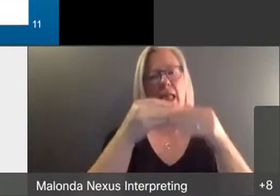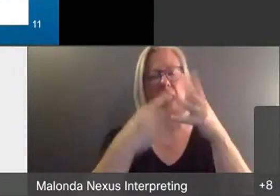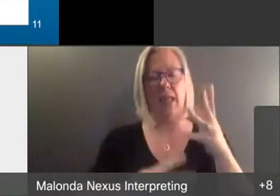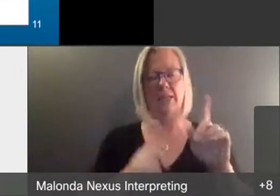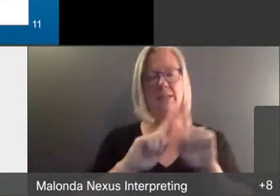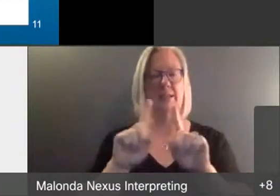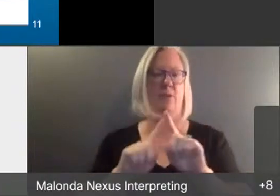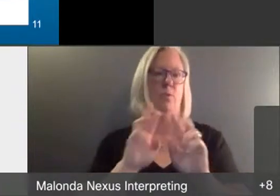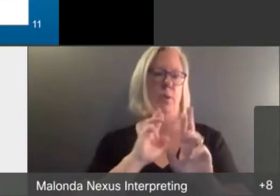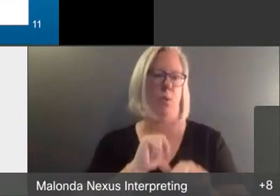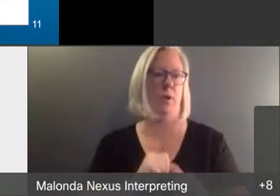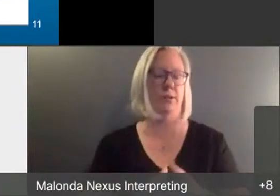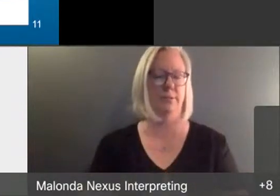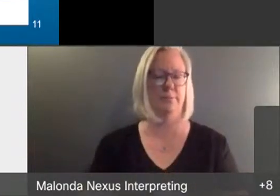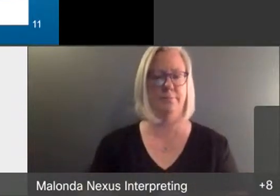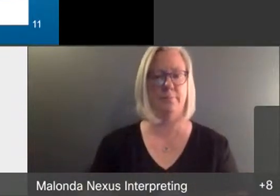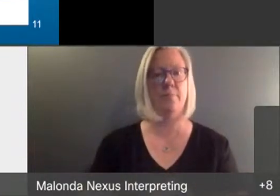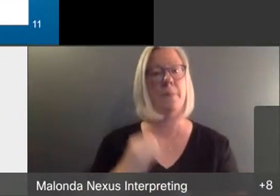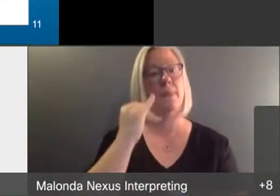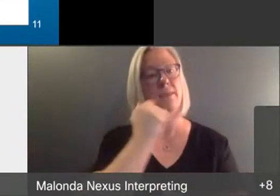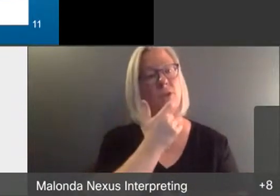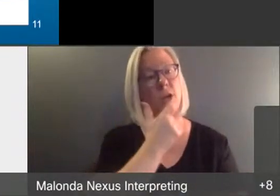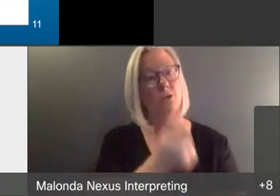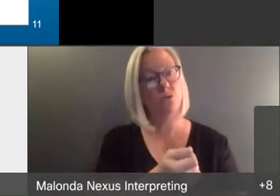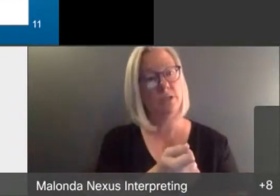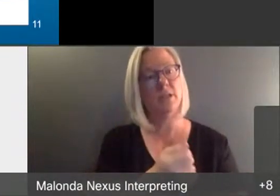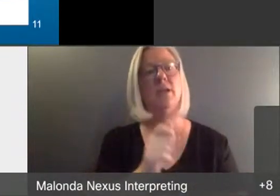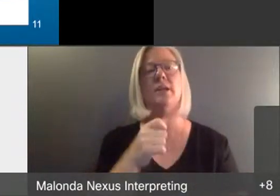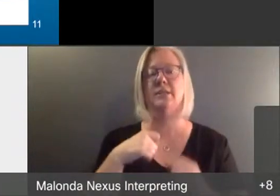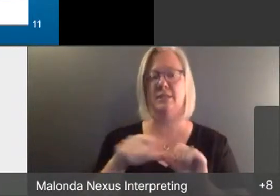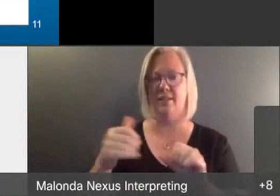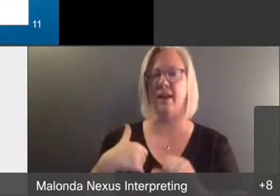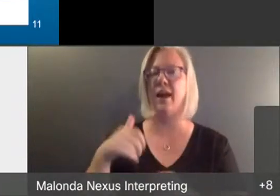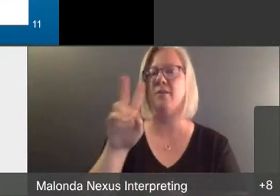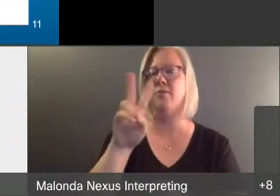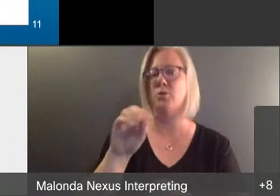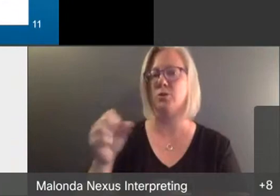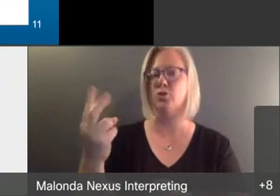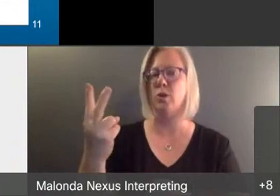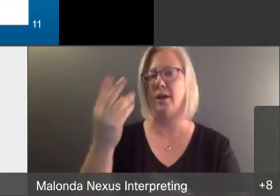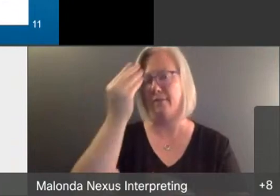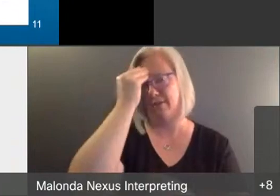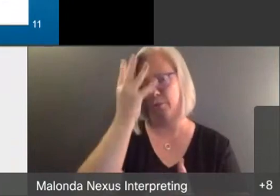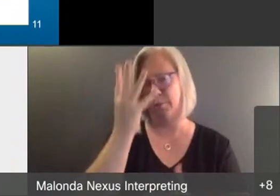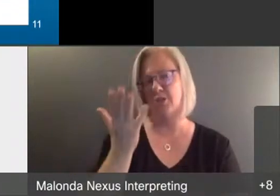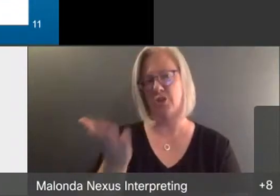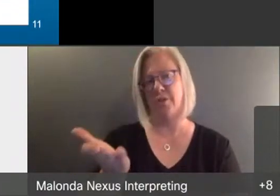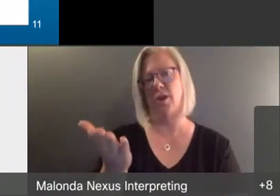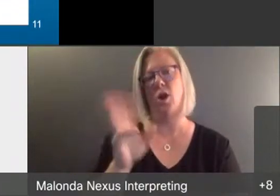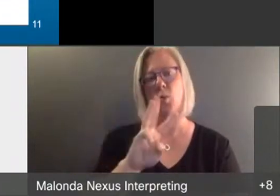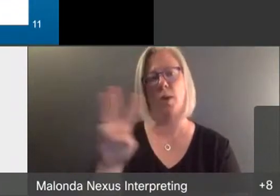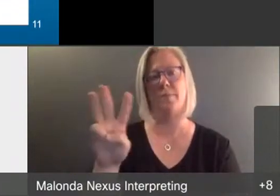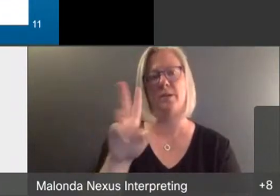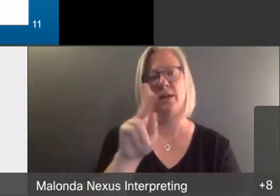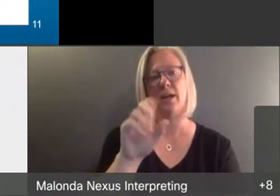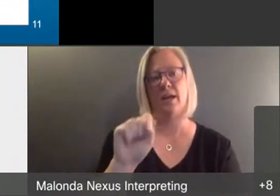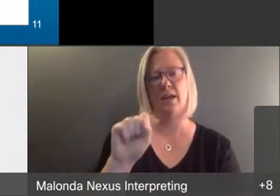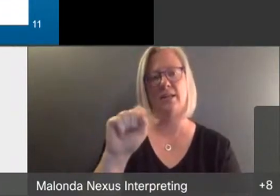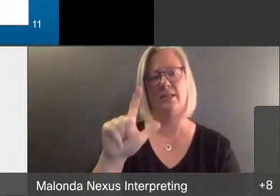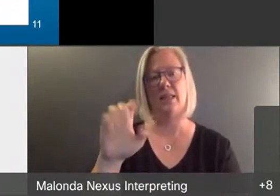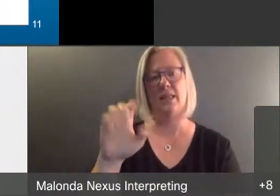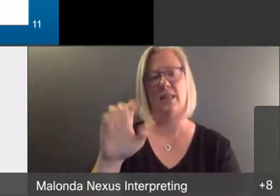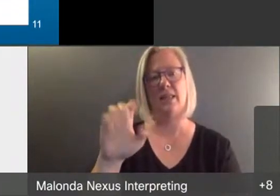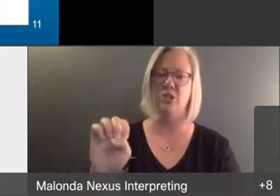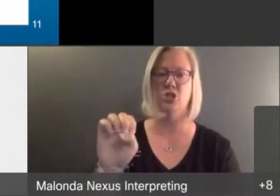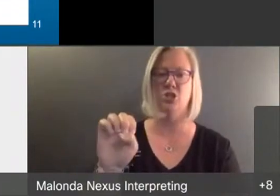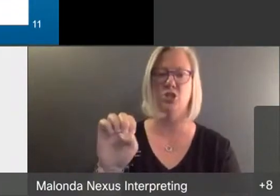available. If you're interested in that information, we still have the 2012 information on our website at ks.gov,